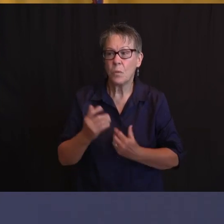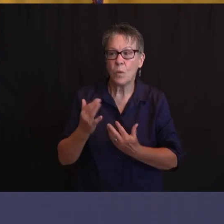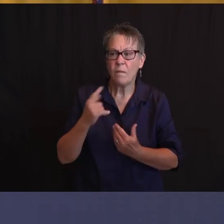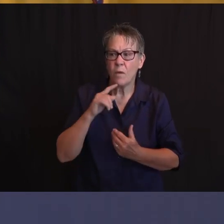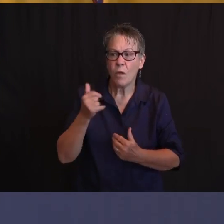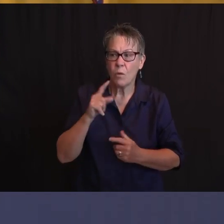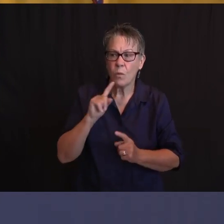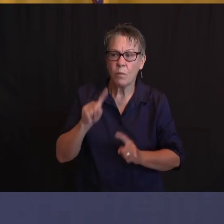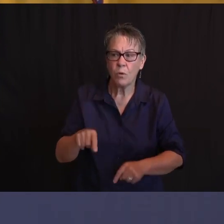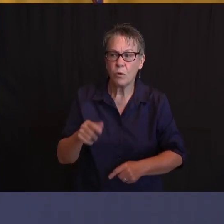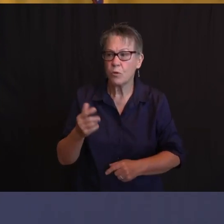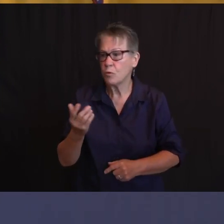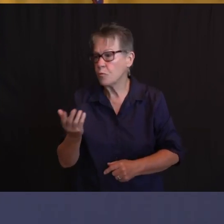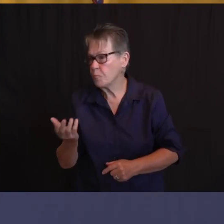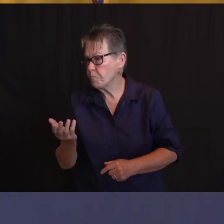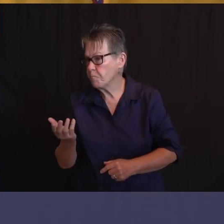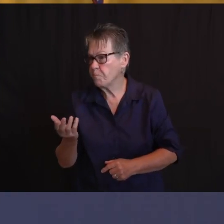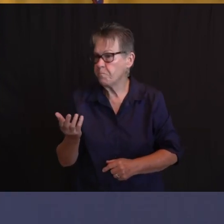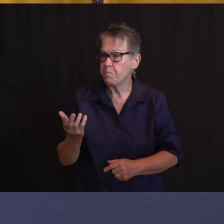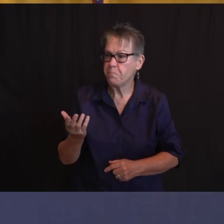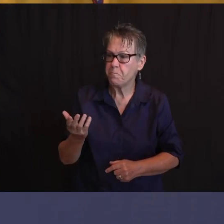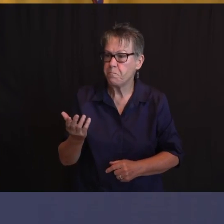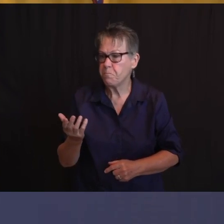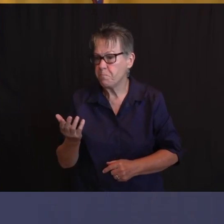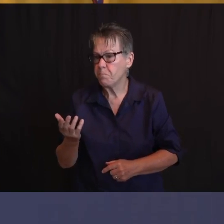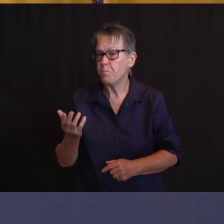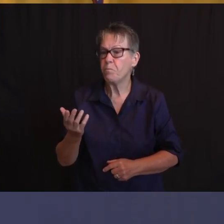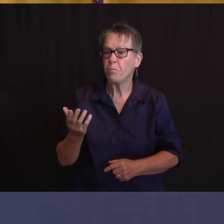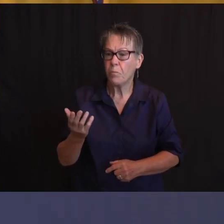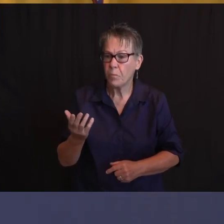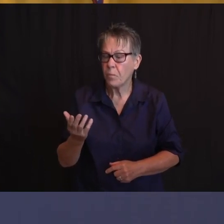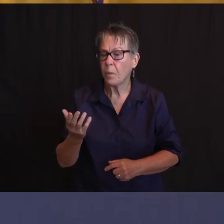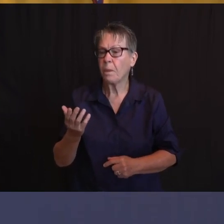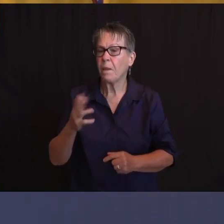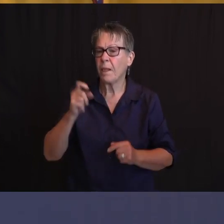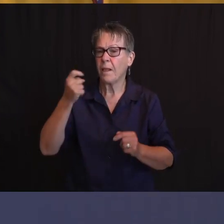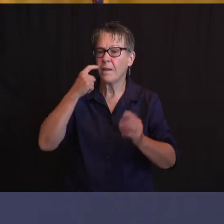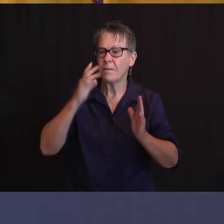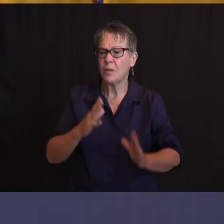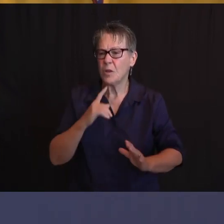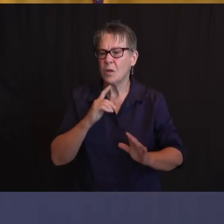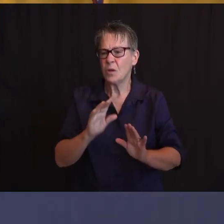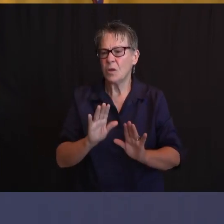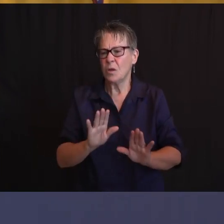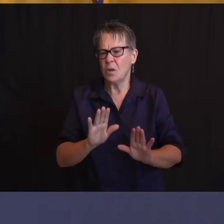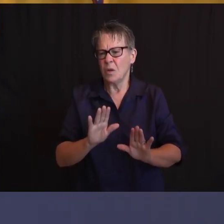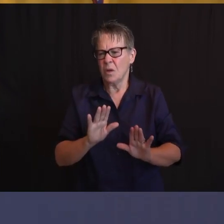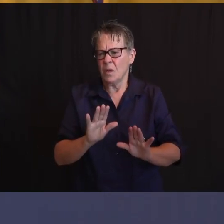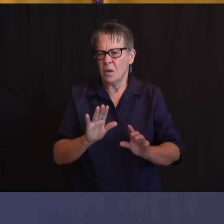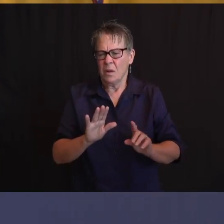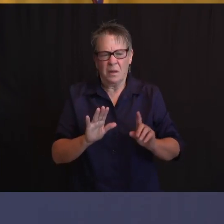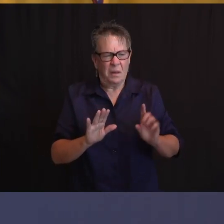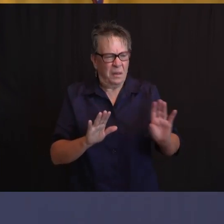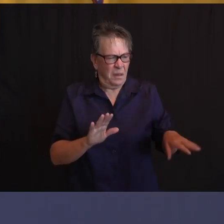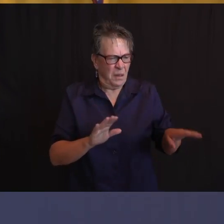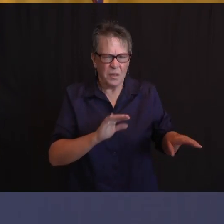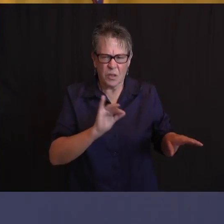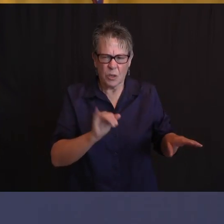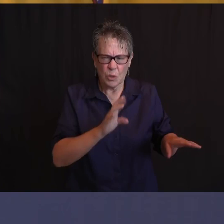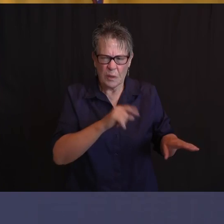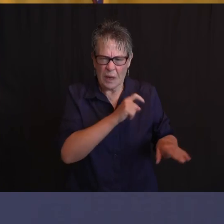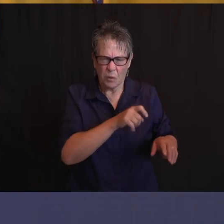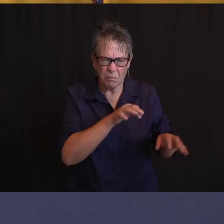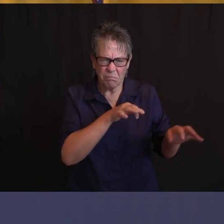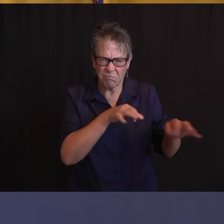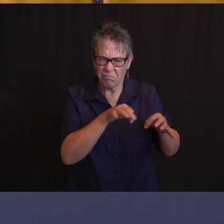I'll defer to Judy on the map. although we have spoken at this table before about